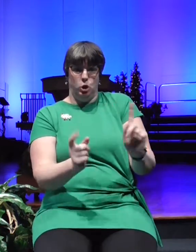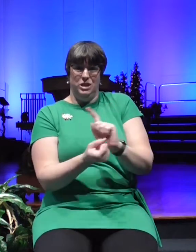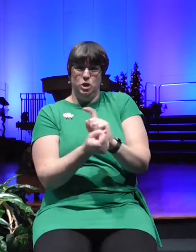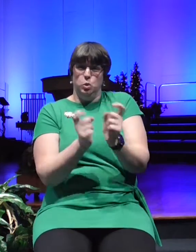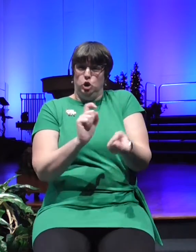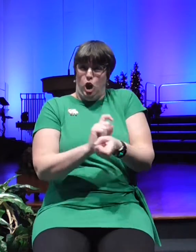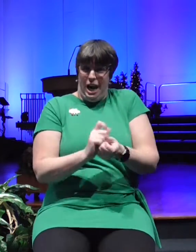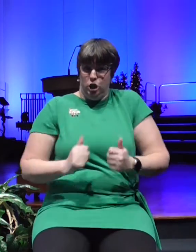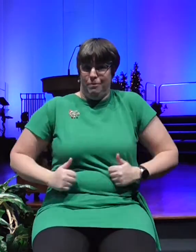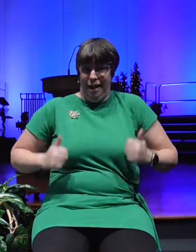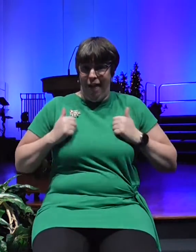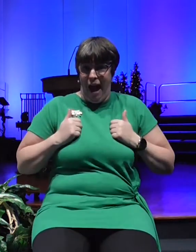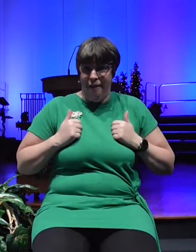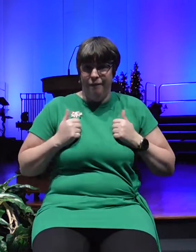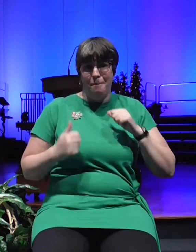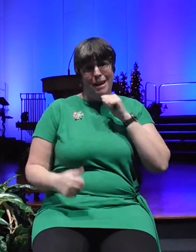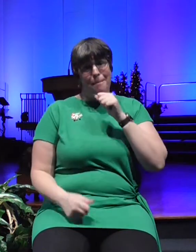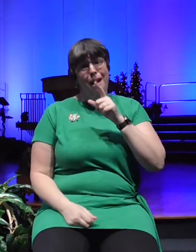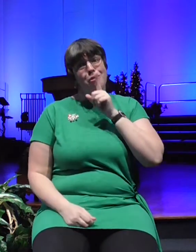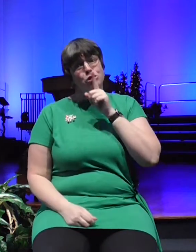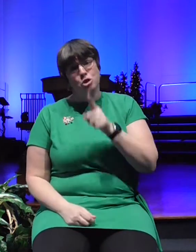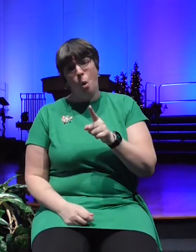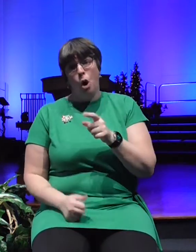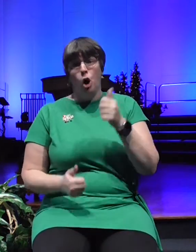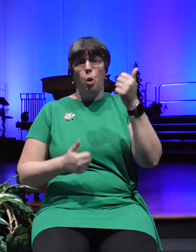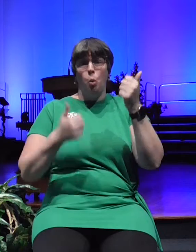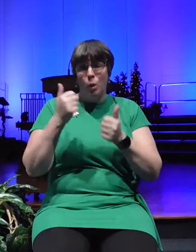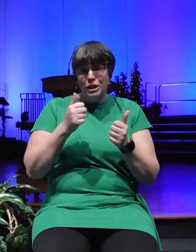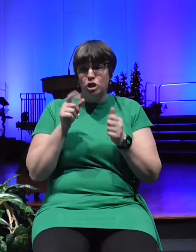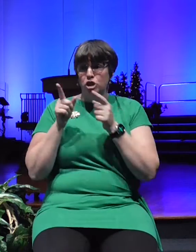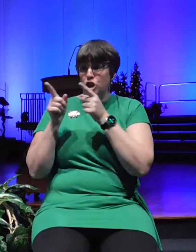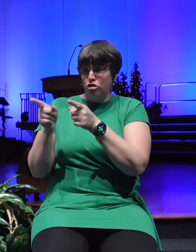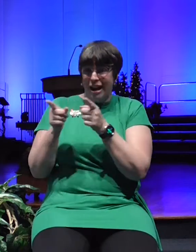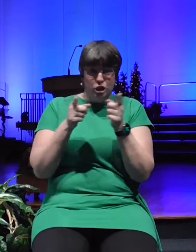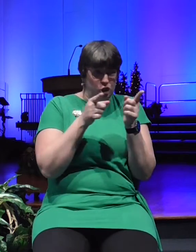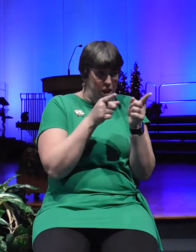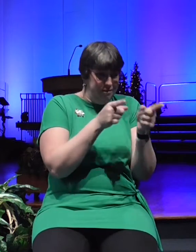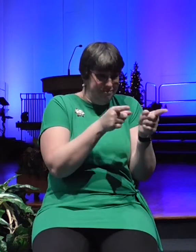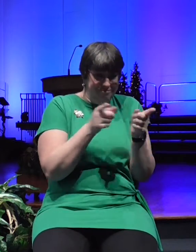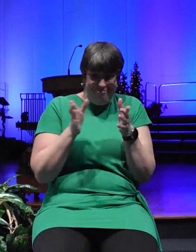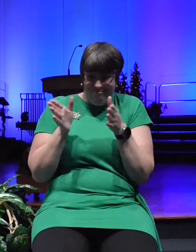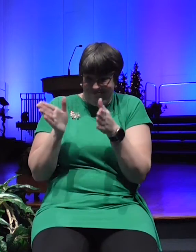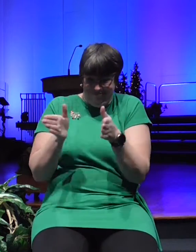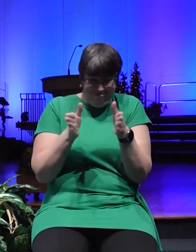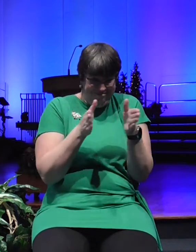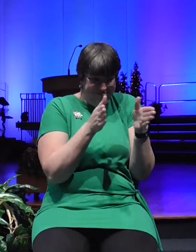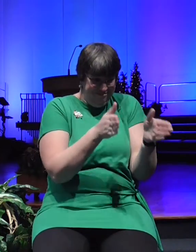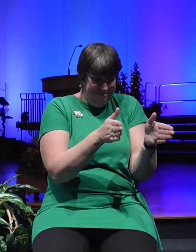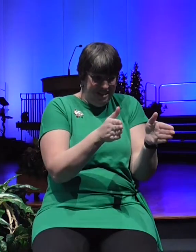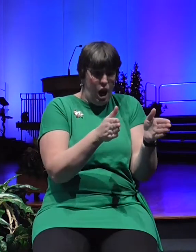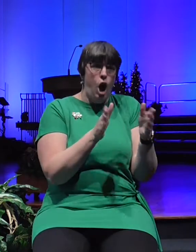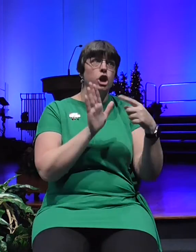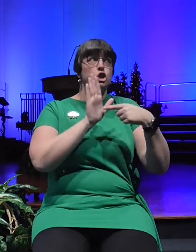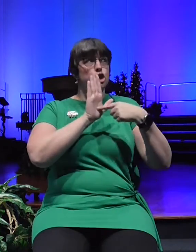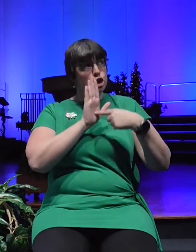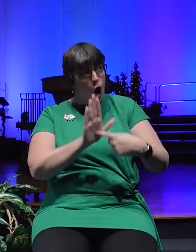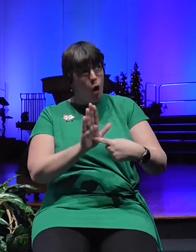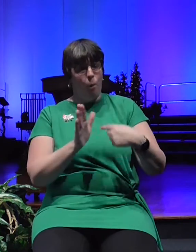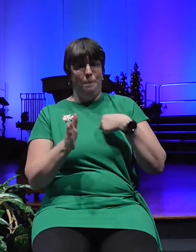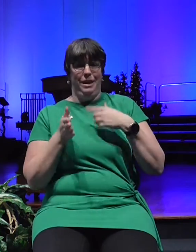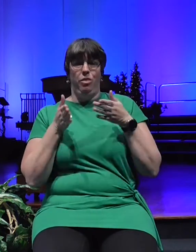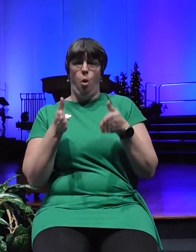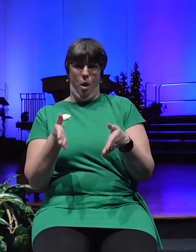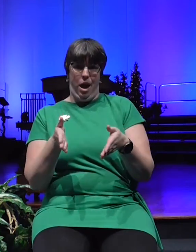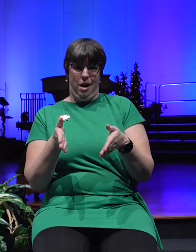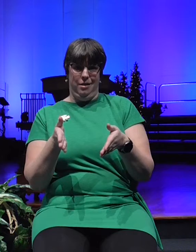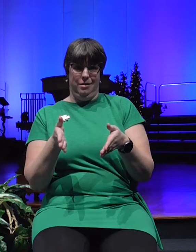change my life for good, and I'm not sure what direction to go. Show me the way. What is the